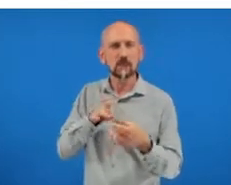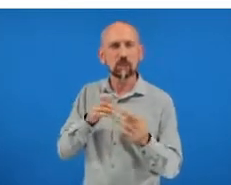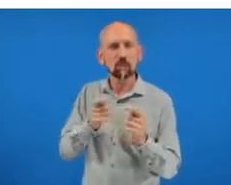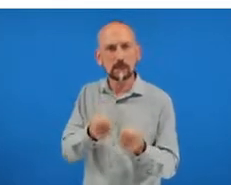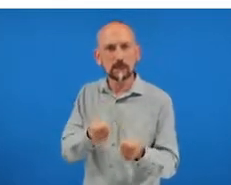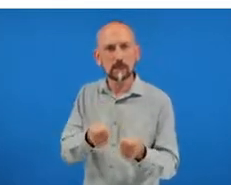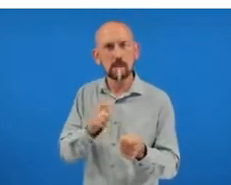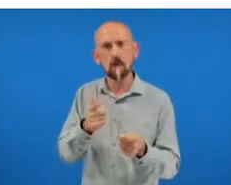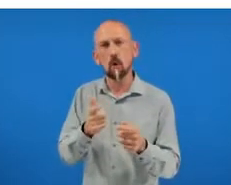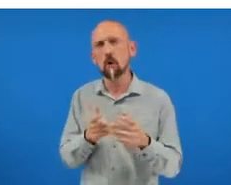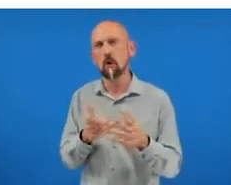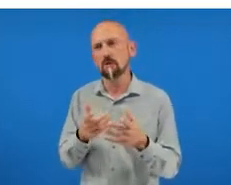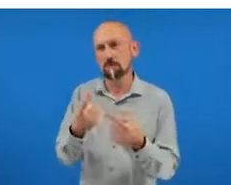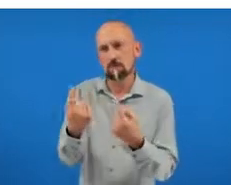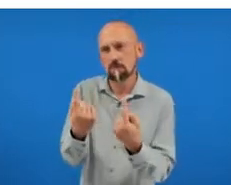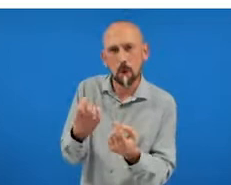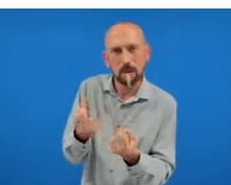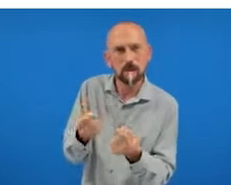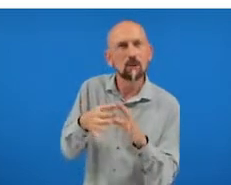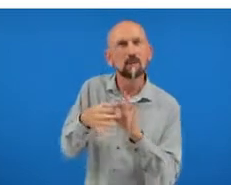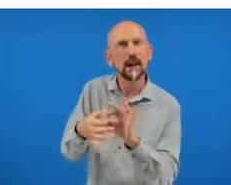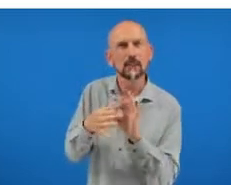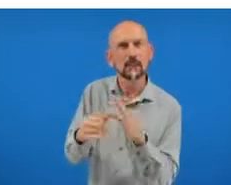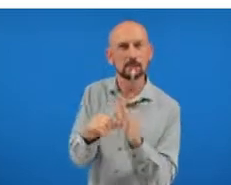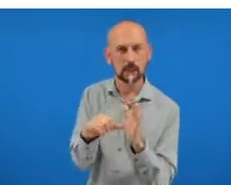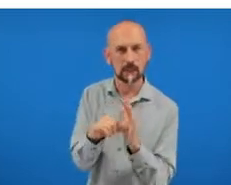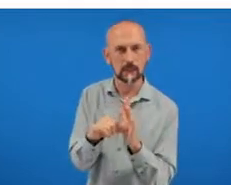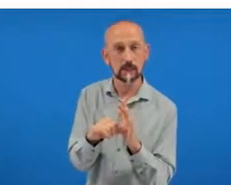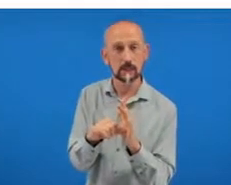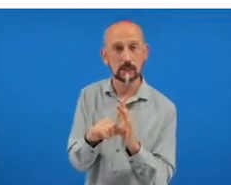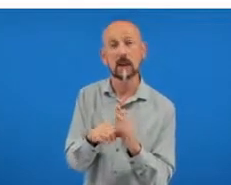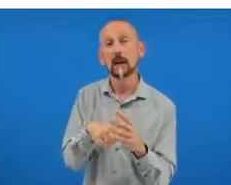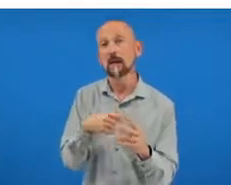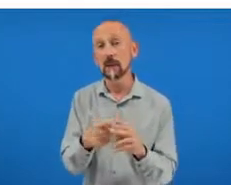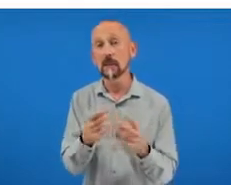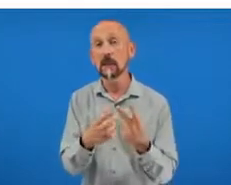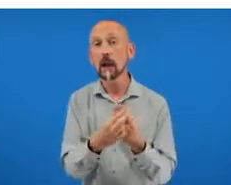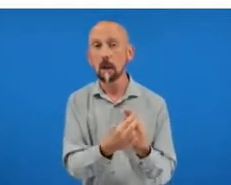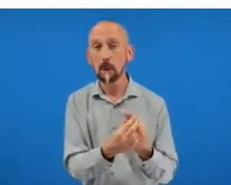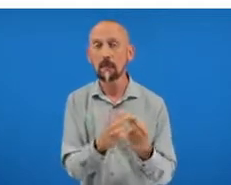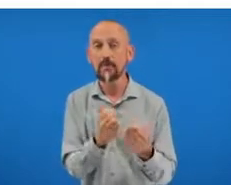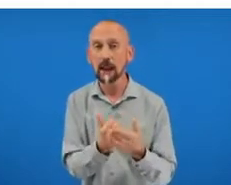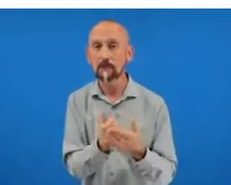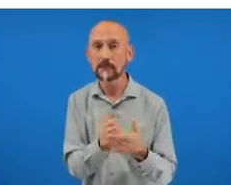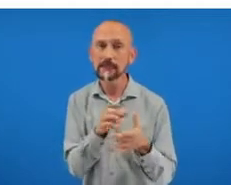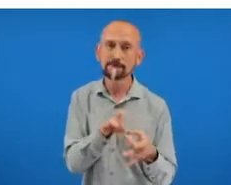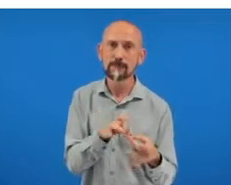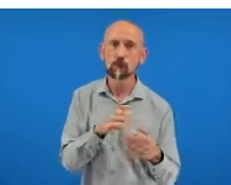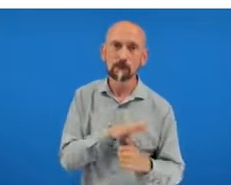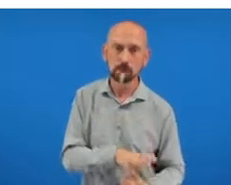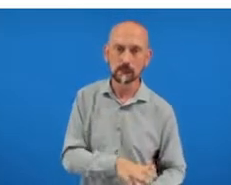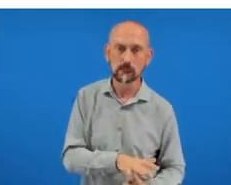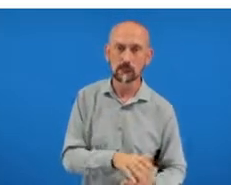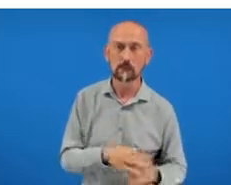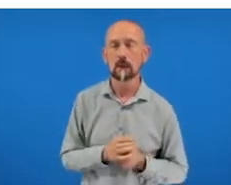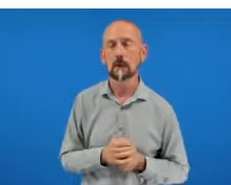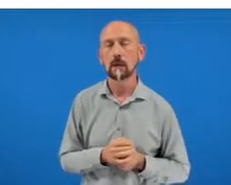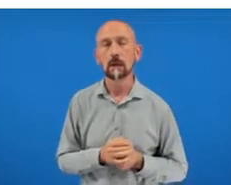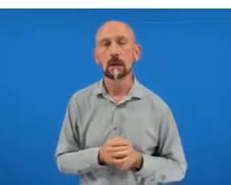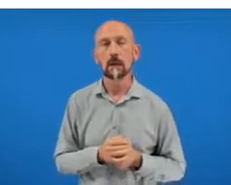relational difficulties, as well as couples therapy for depression, and also working towards being